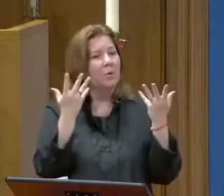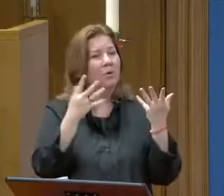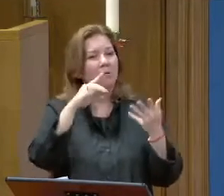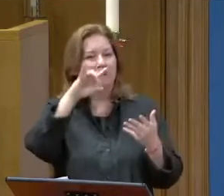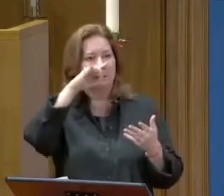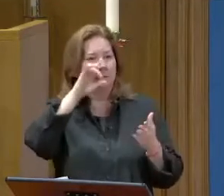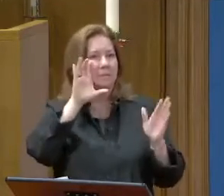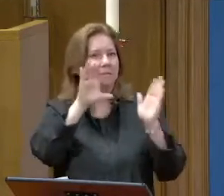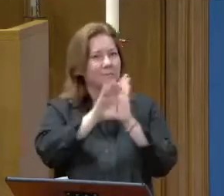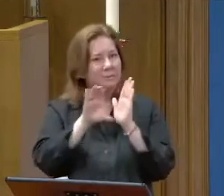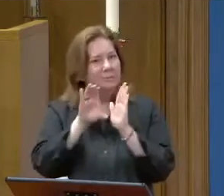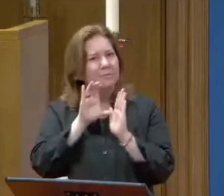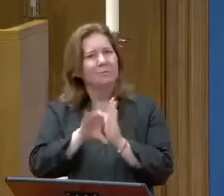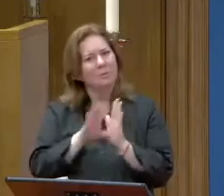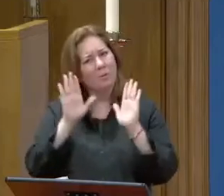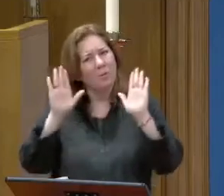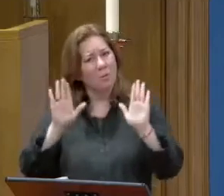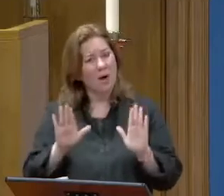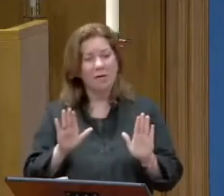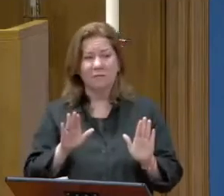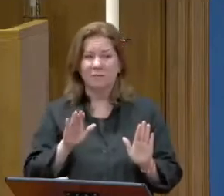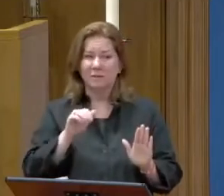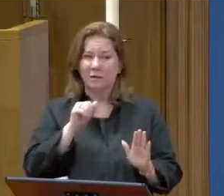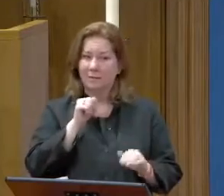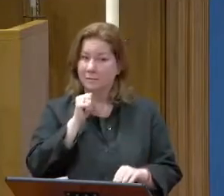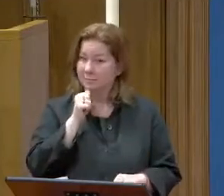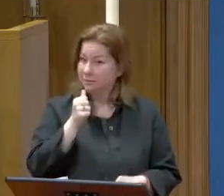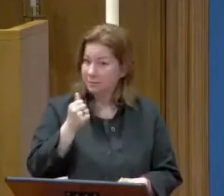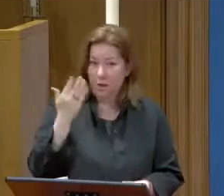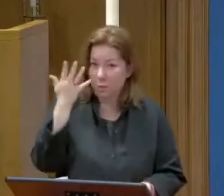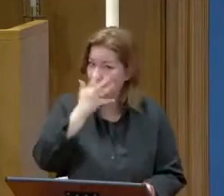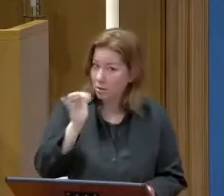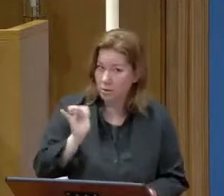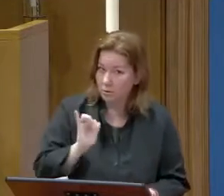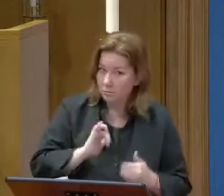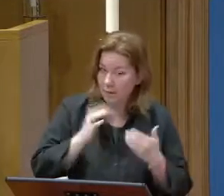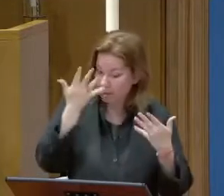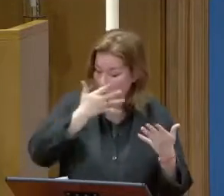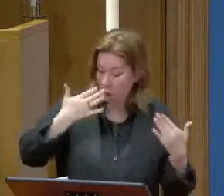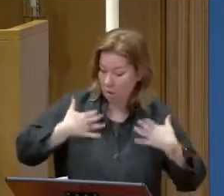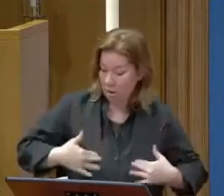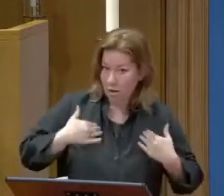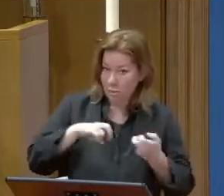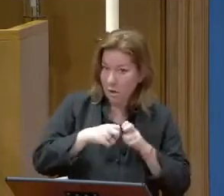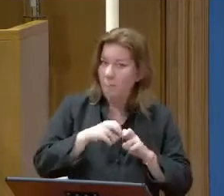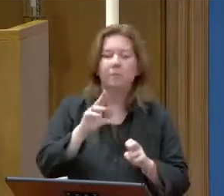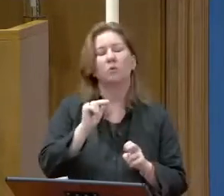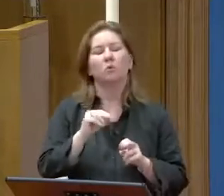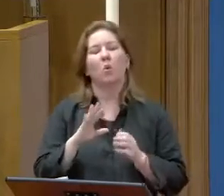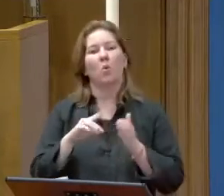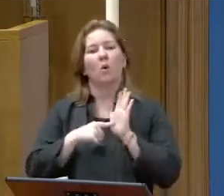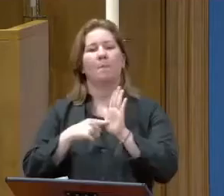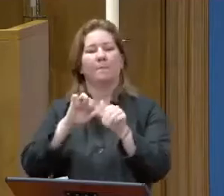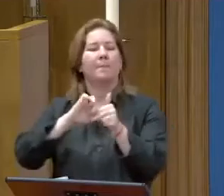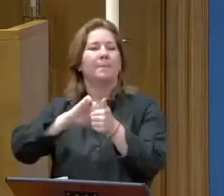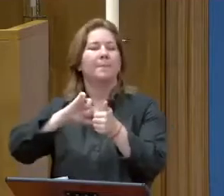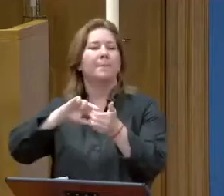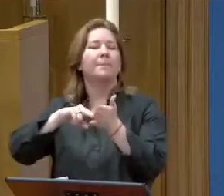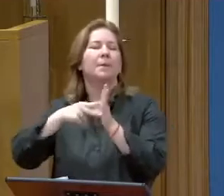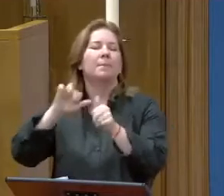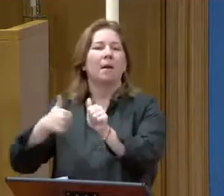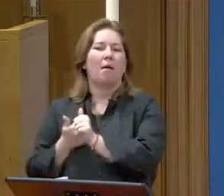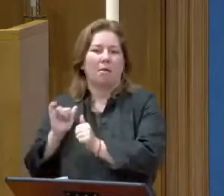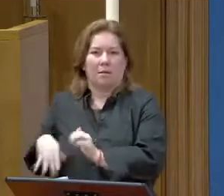children on it. It's a wonderful stole. It's not what it looks like that is the problem. It's what it stands for. That's